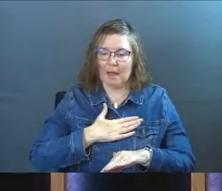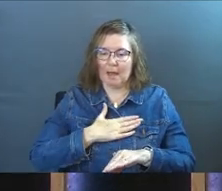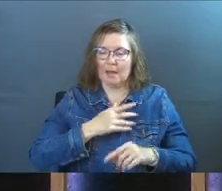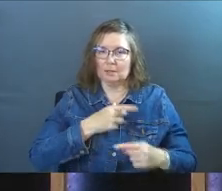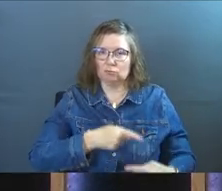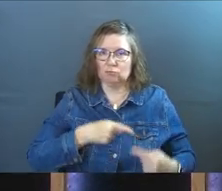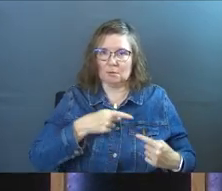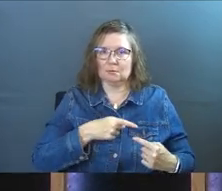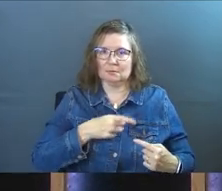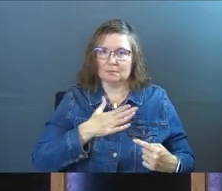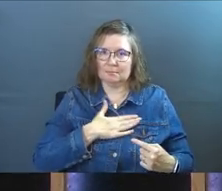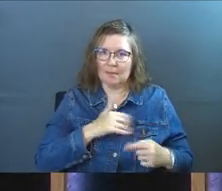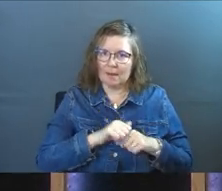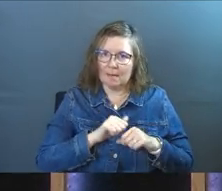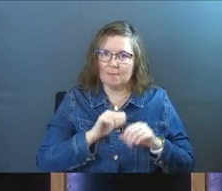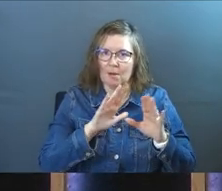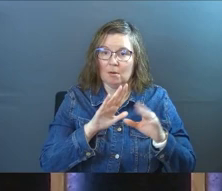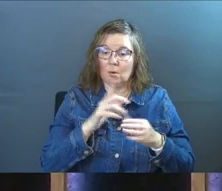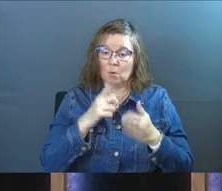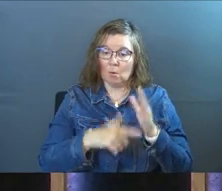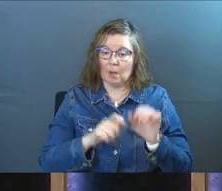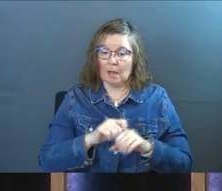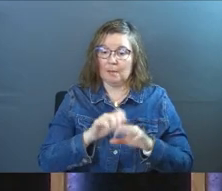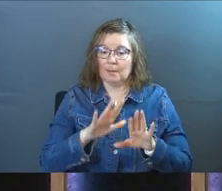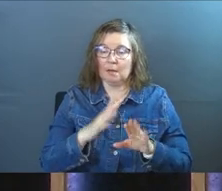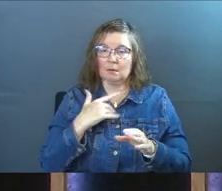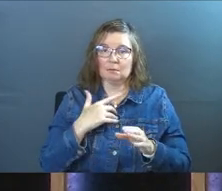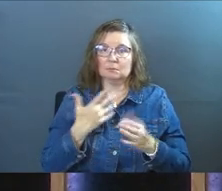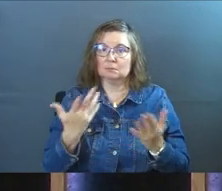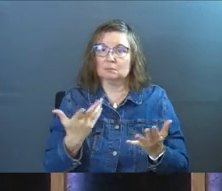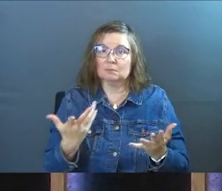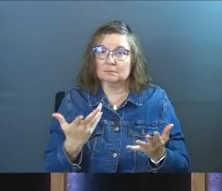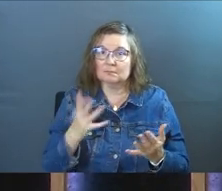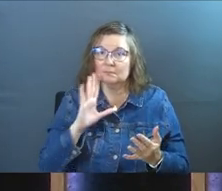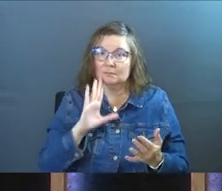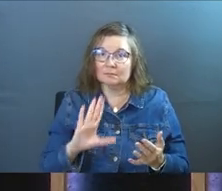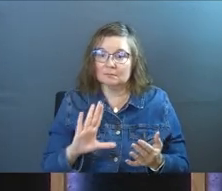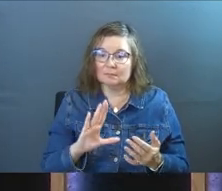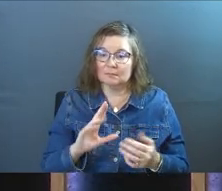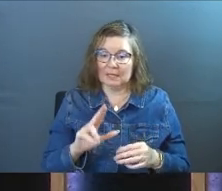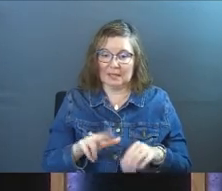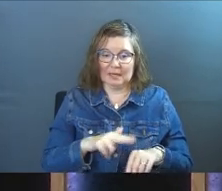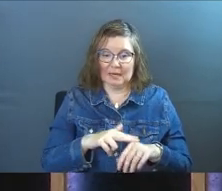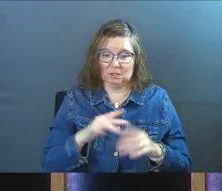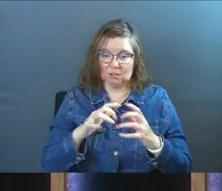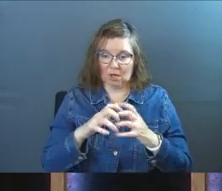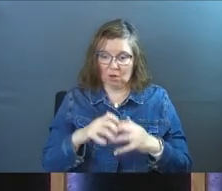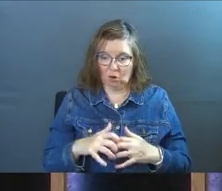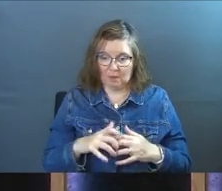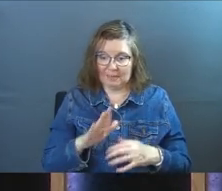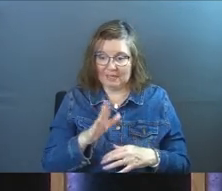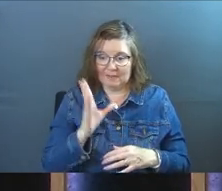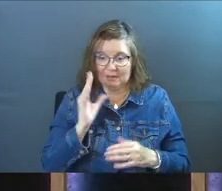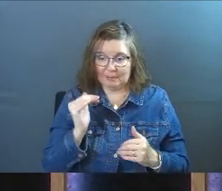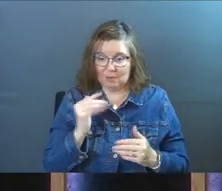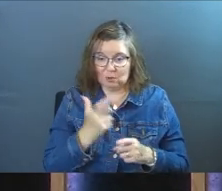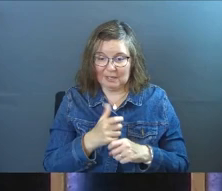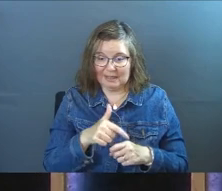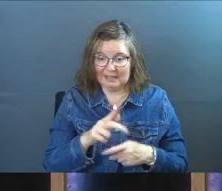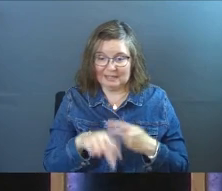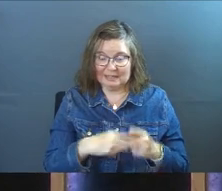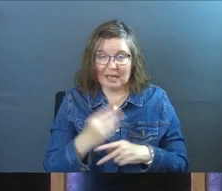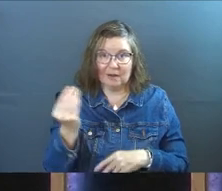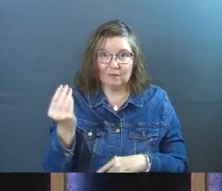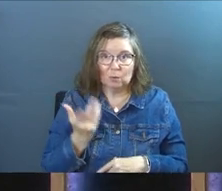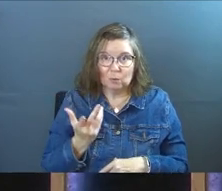Because what mountain is he on? His nation's about to crumble. He never expected to get this kind